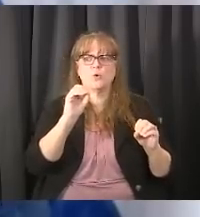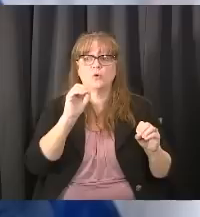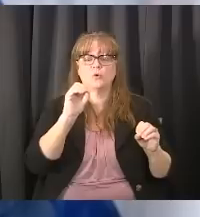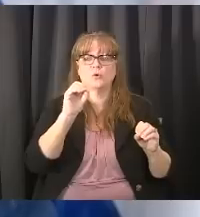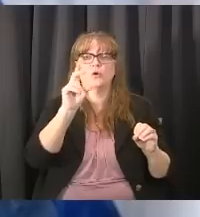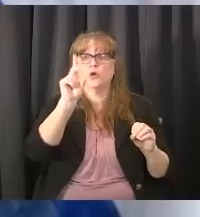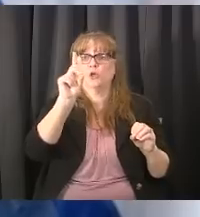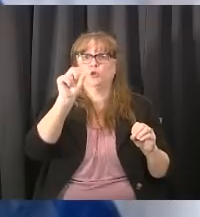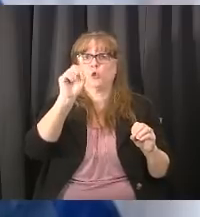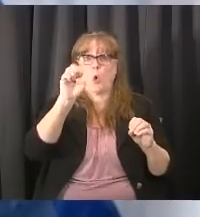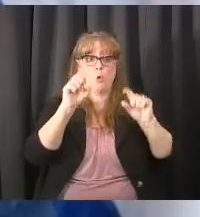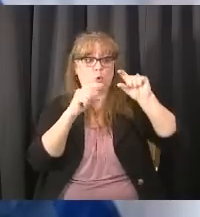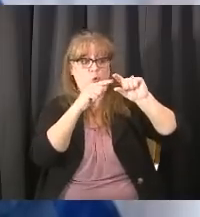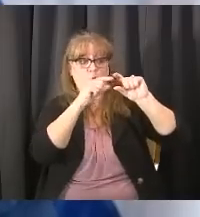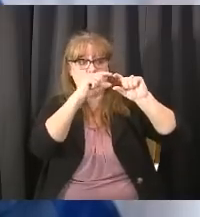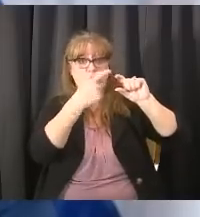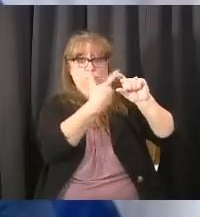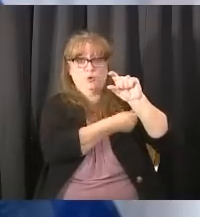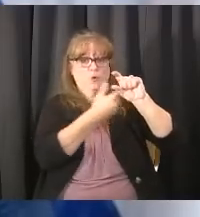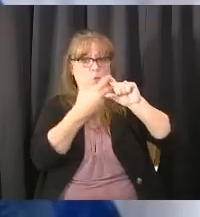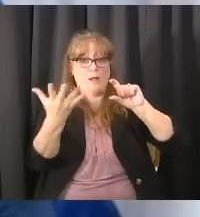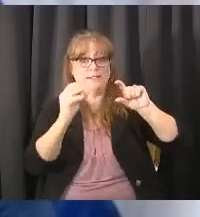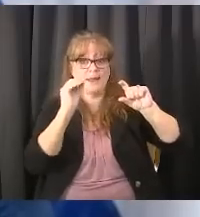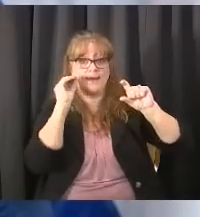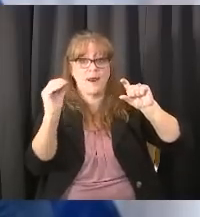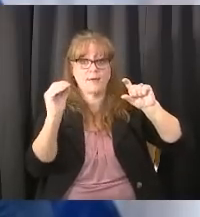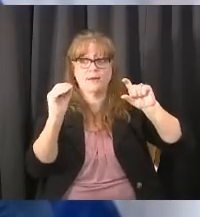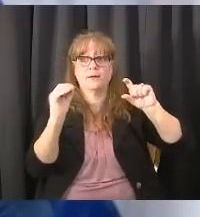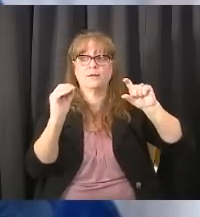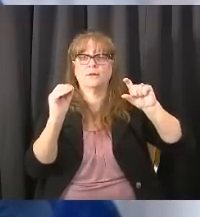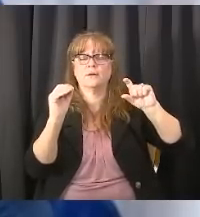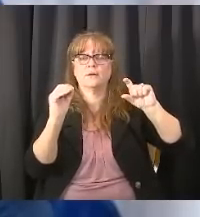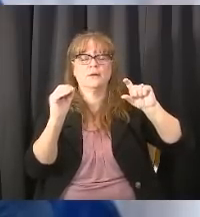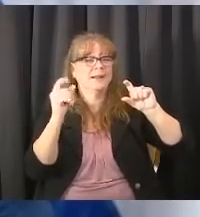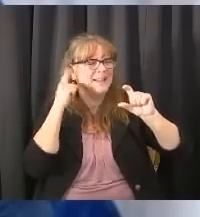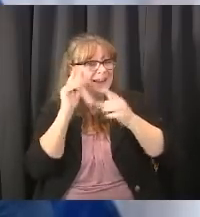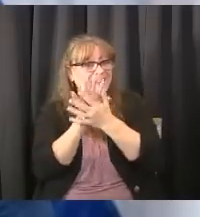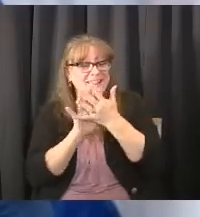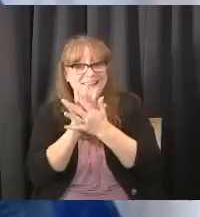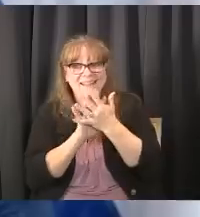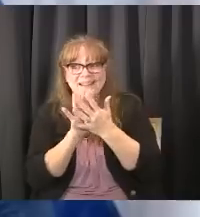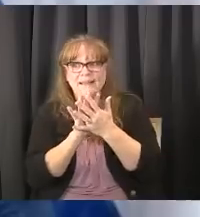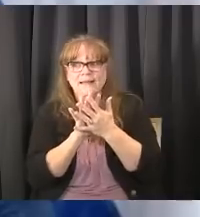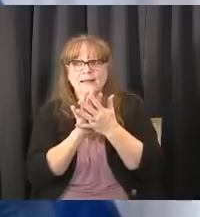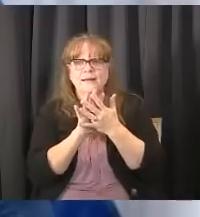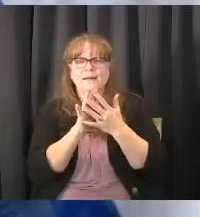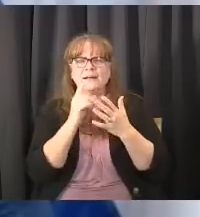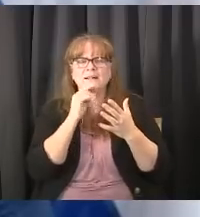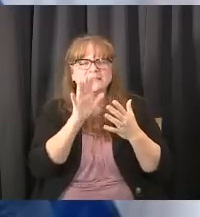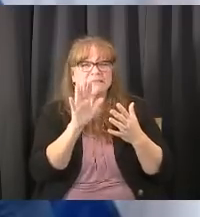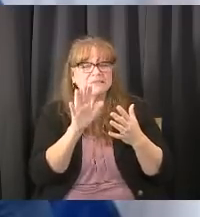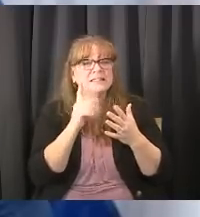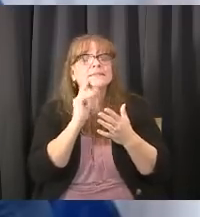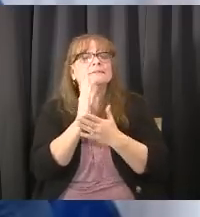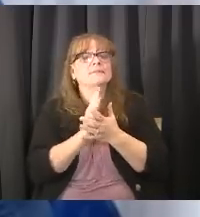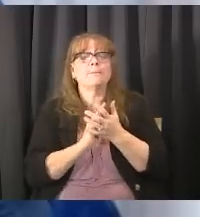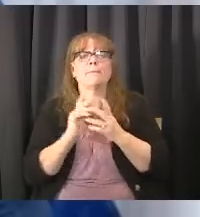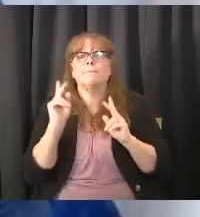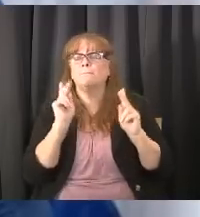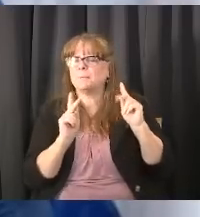some public agencies were saying they'd been threatened with having their access to future doses cut off if